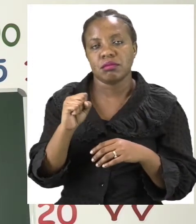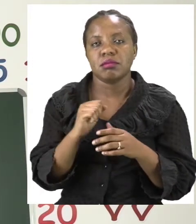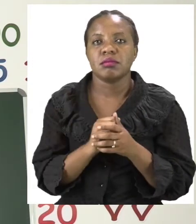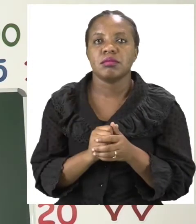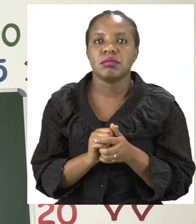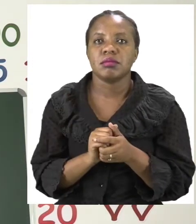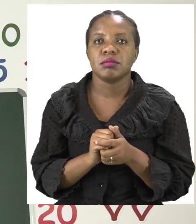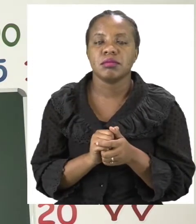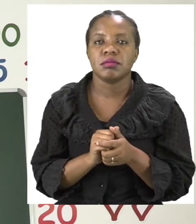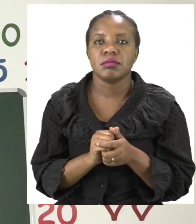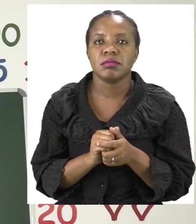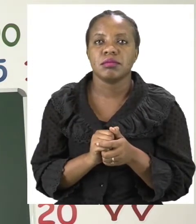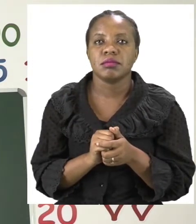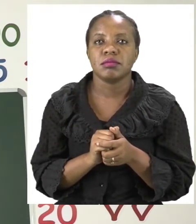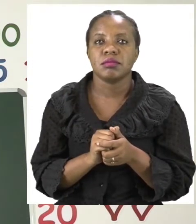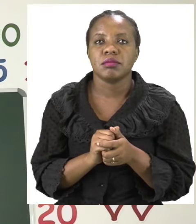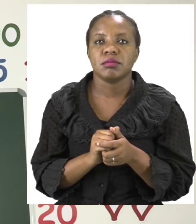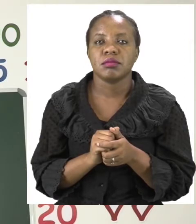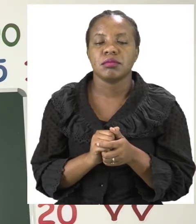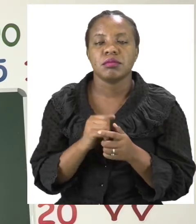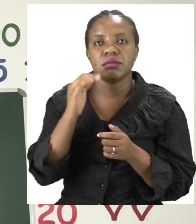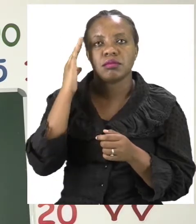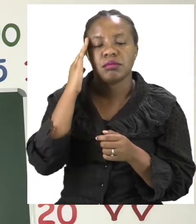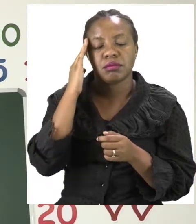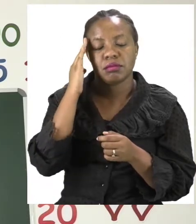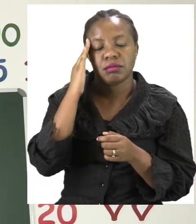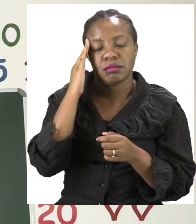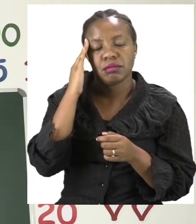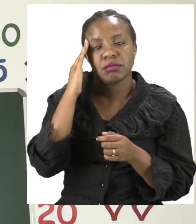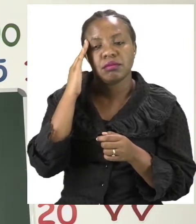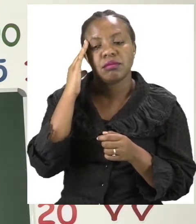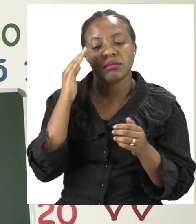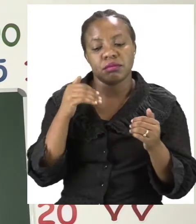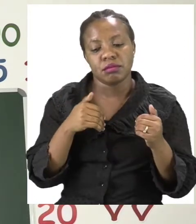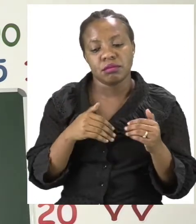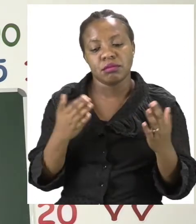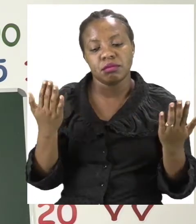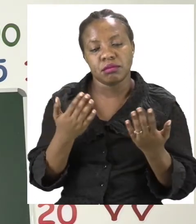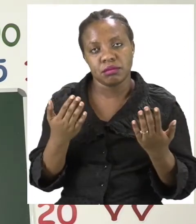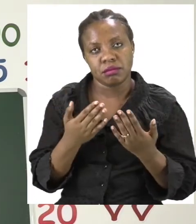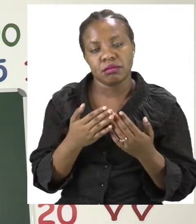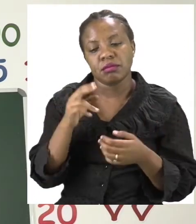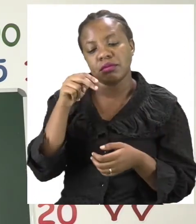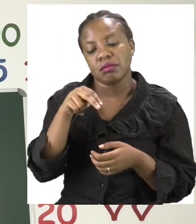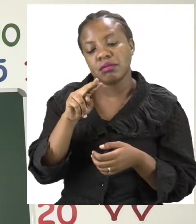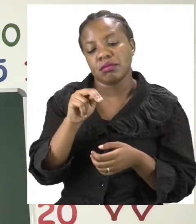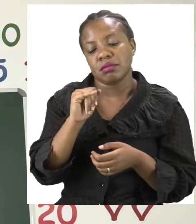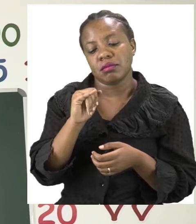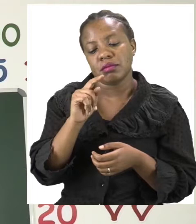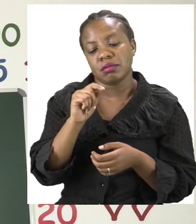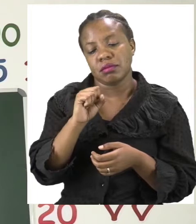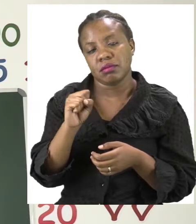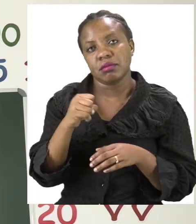There we go. So we know that we are starting on the unit side. And then our unit side